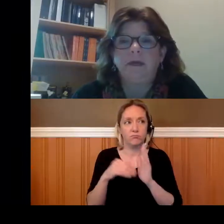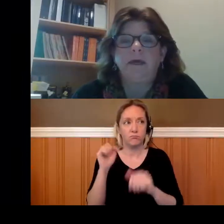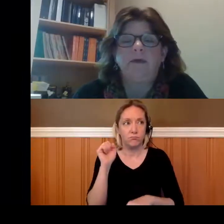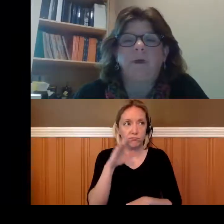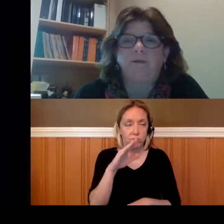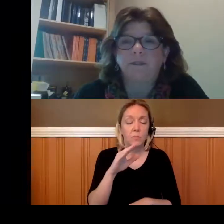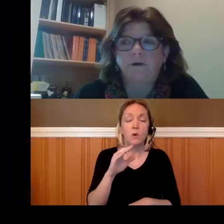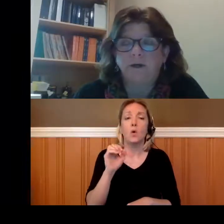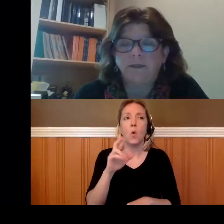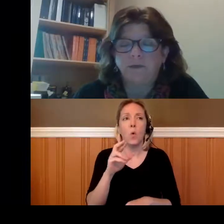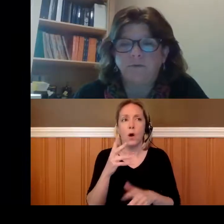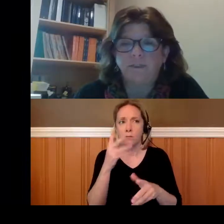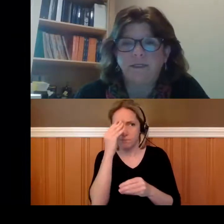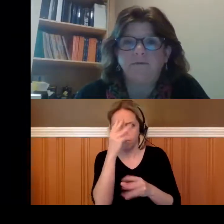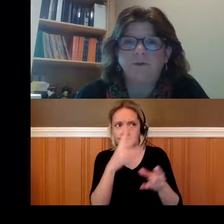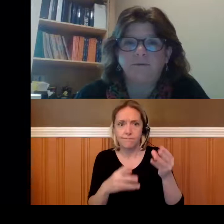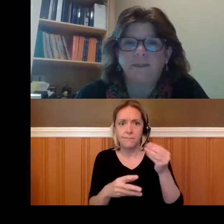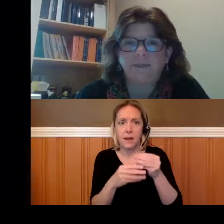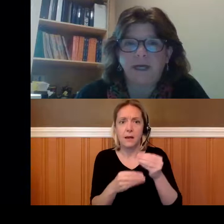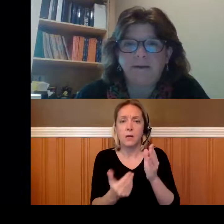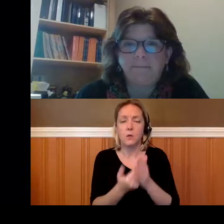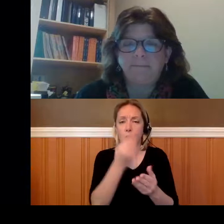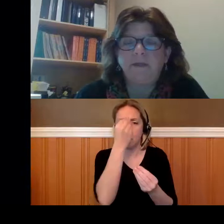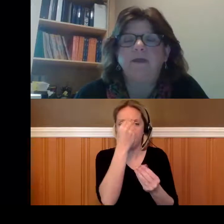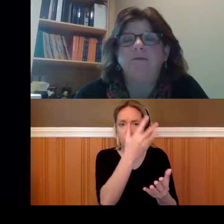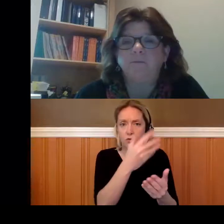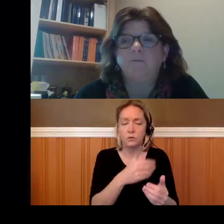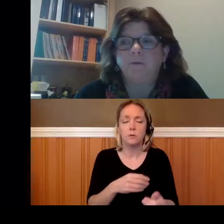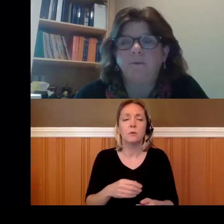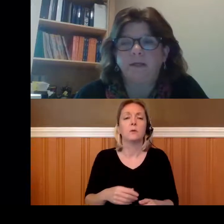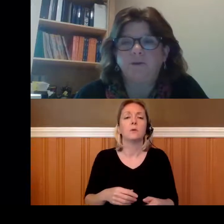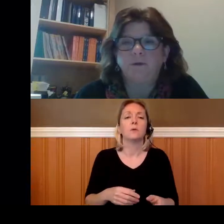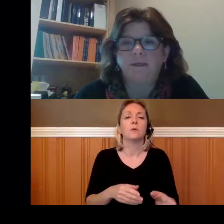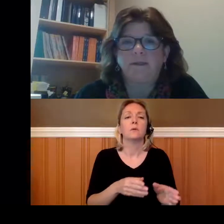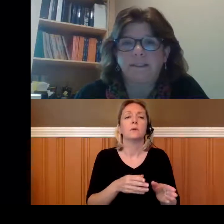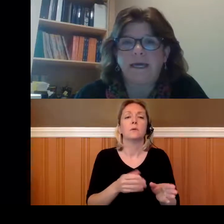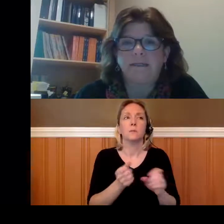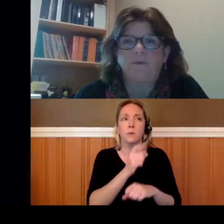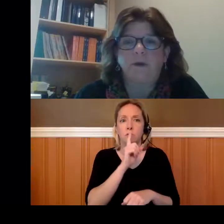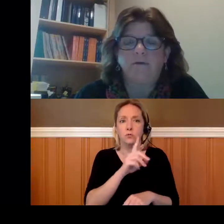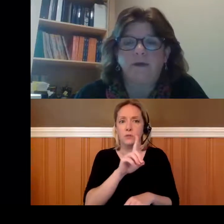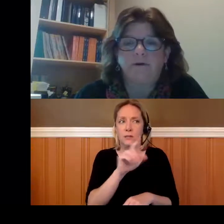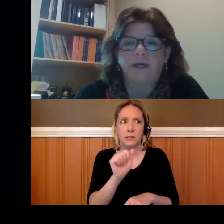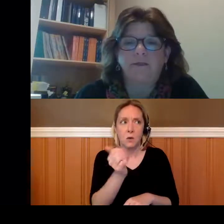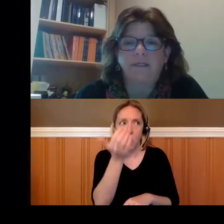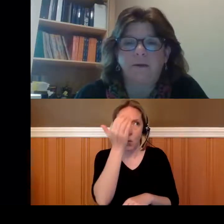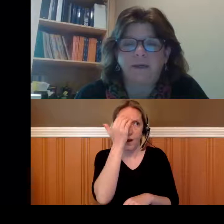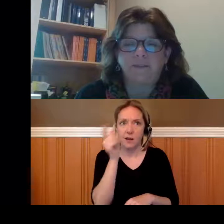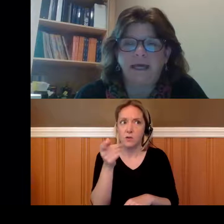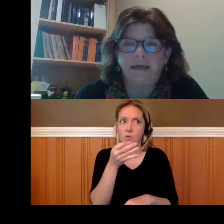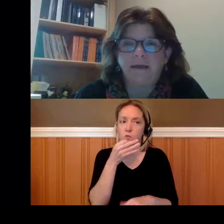haven't started to receive those services yet, then we want to make sure that DDA is aware that our child is coming up to